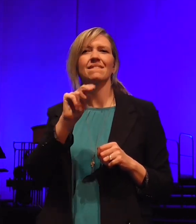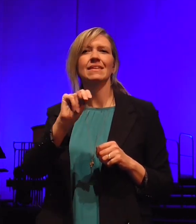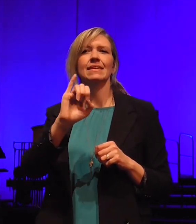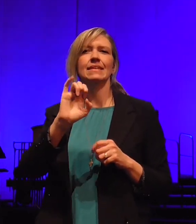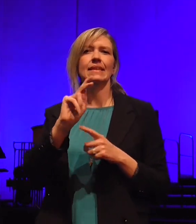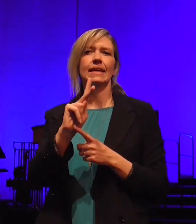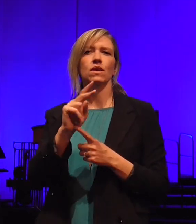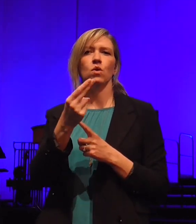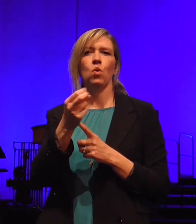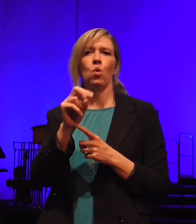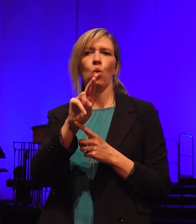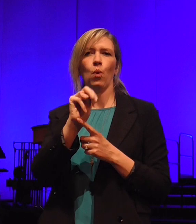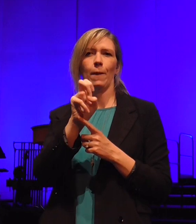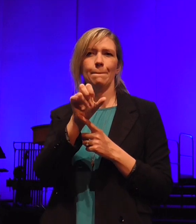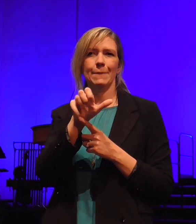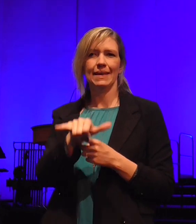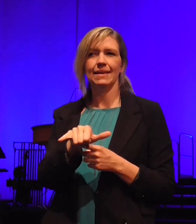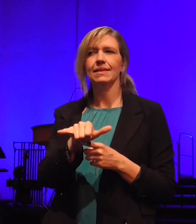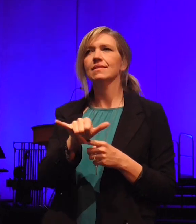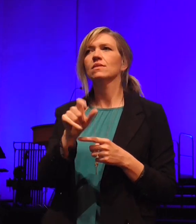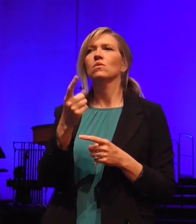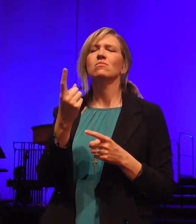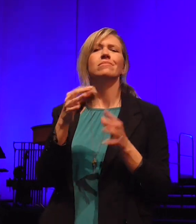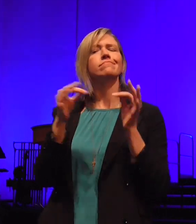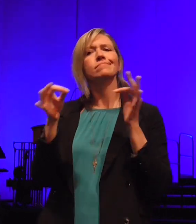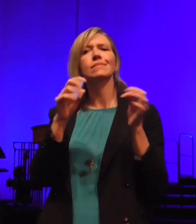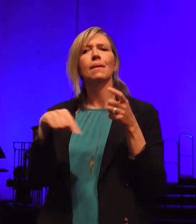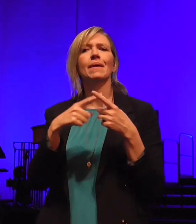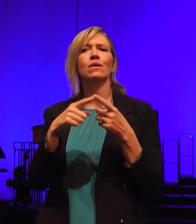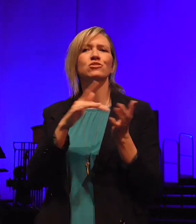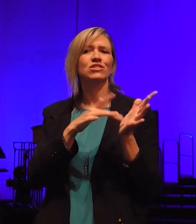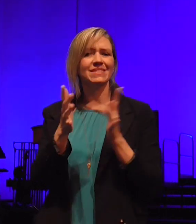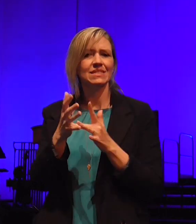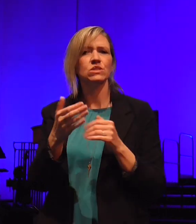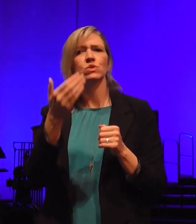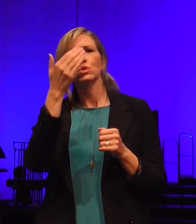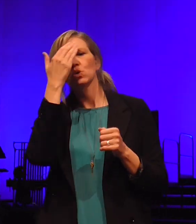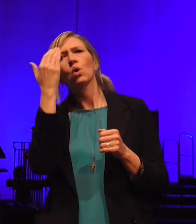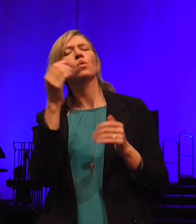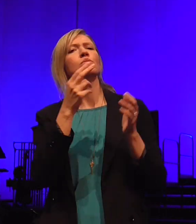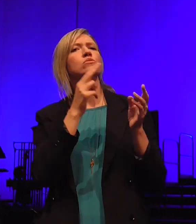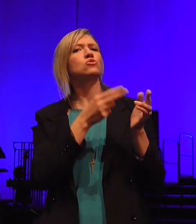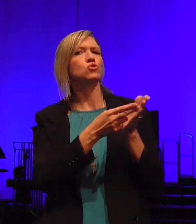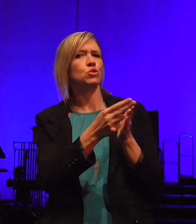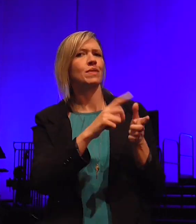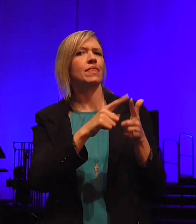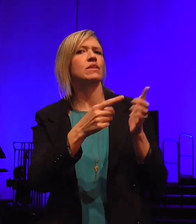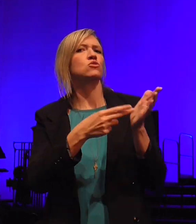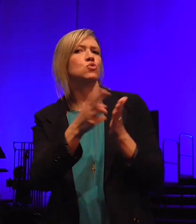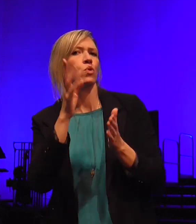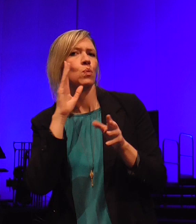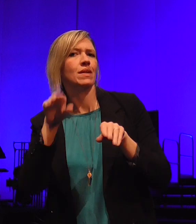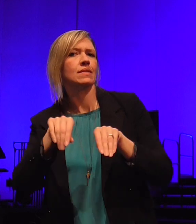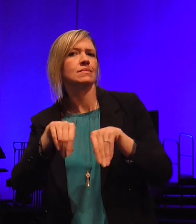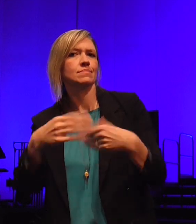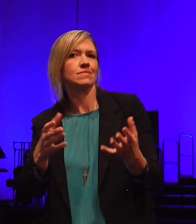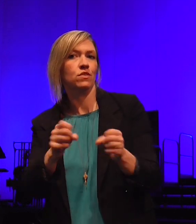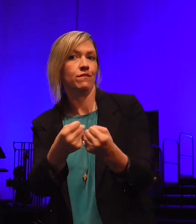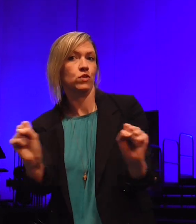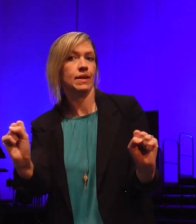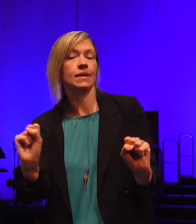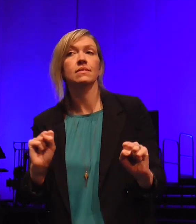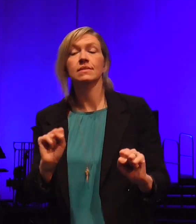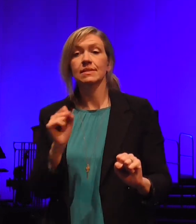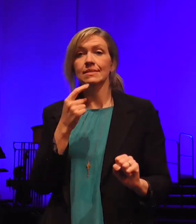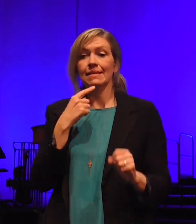Nick Hornby's articulation of Jesus' great statement that know the truth and the truth shall set you free. He says that's true, but first sometimes